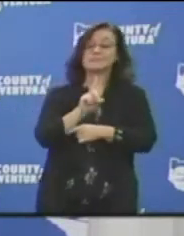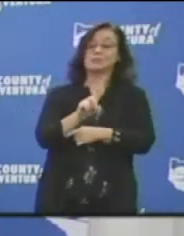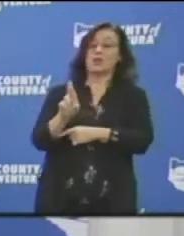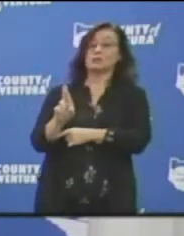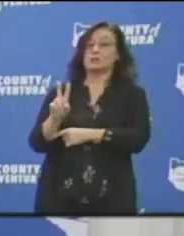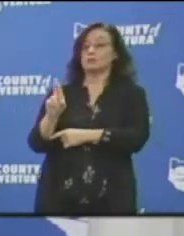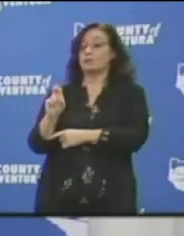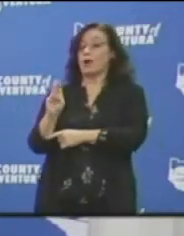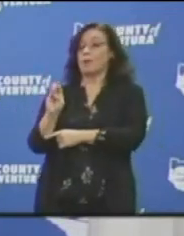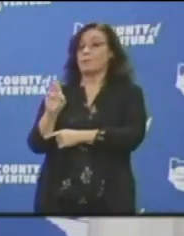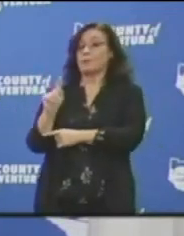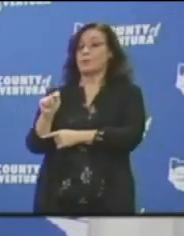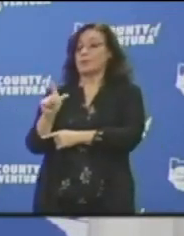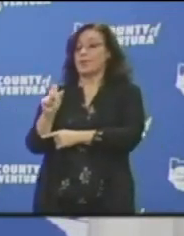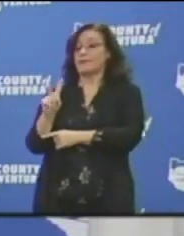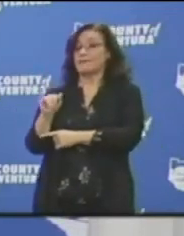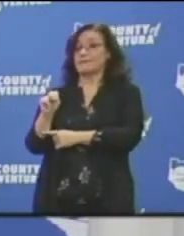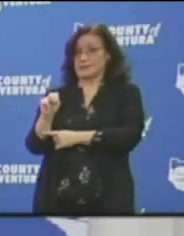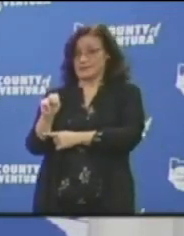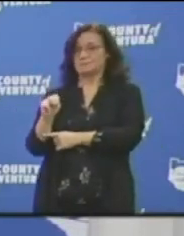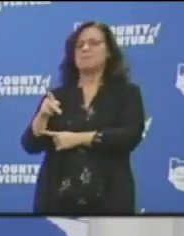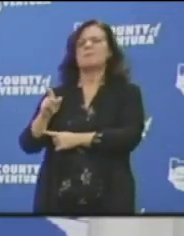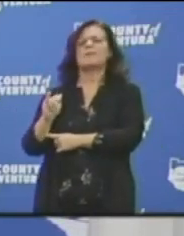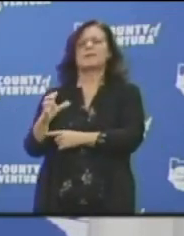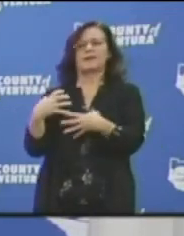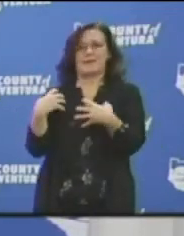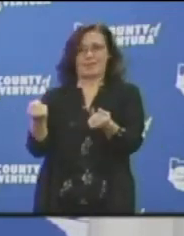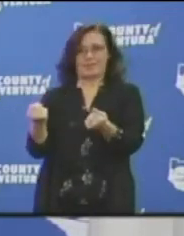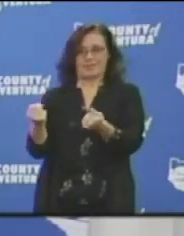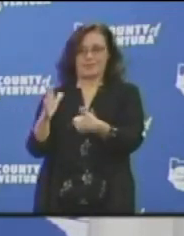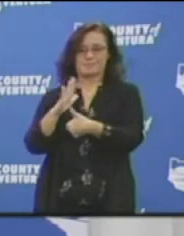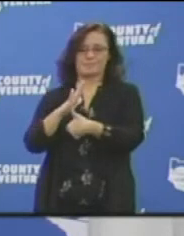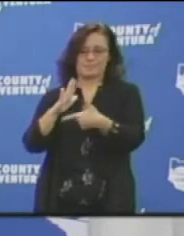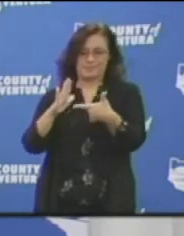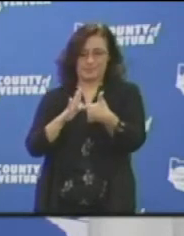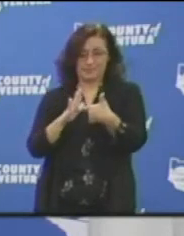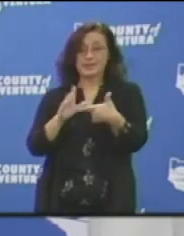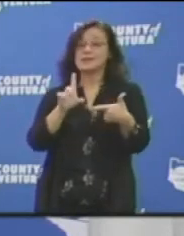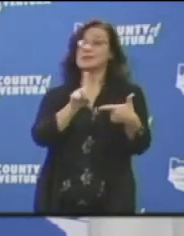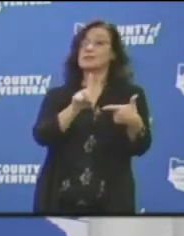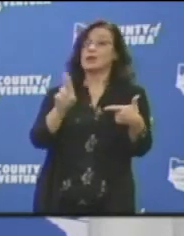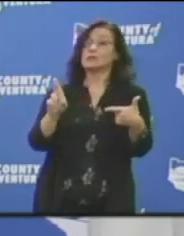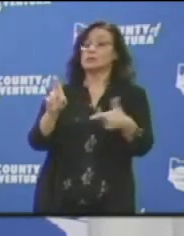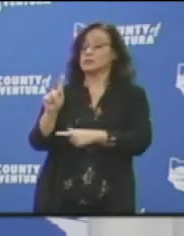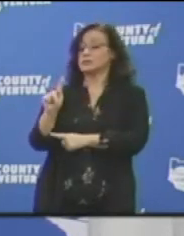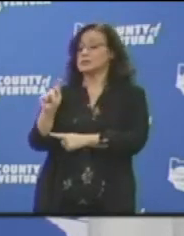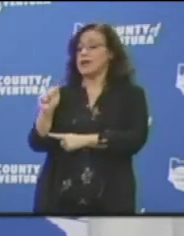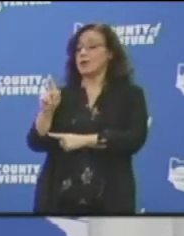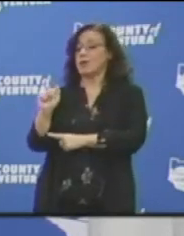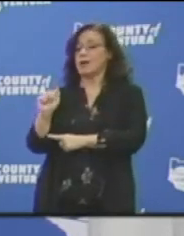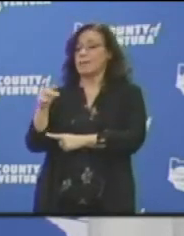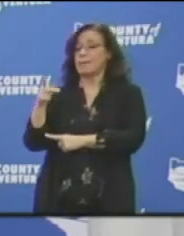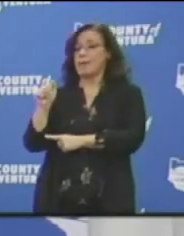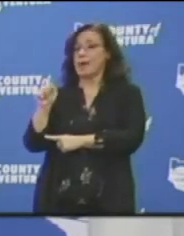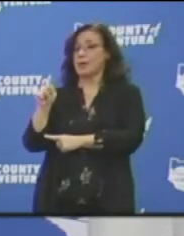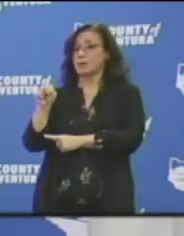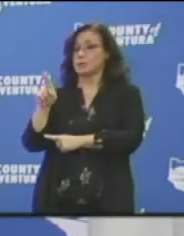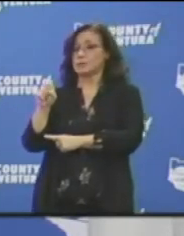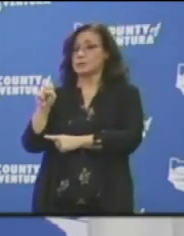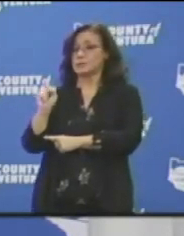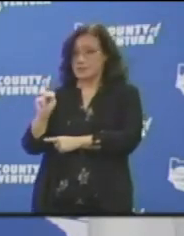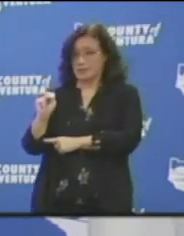our Public Health Officer, followed by Dr. Tara Paterson, who helps oversee